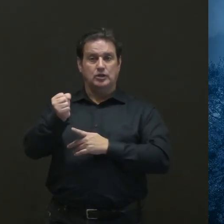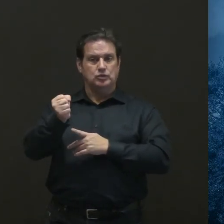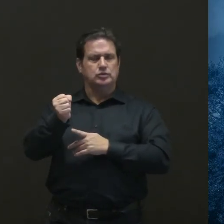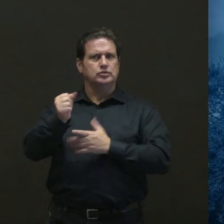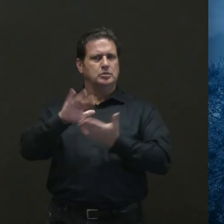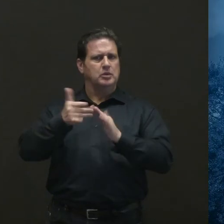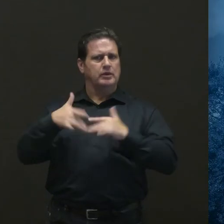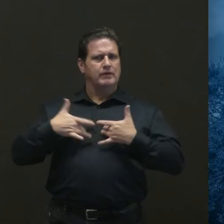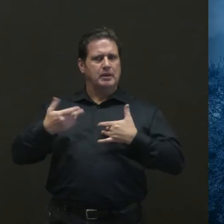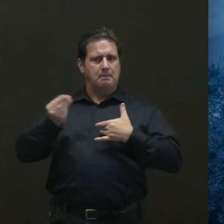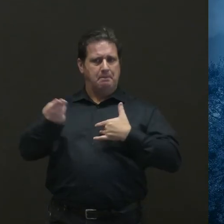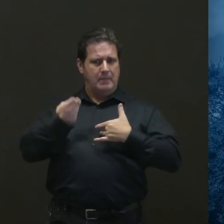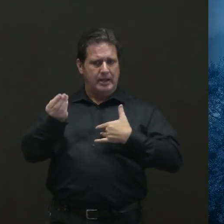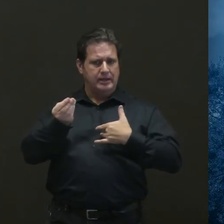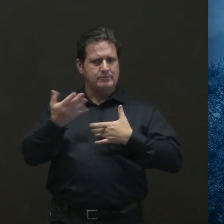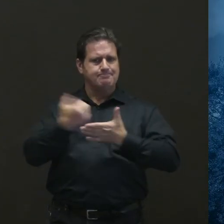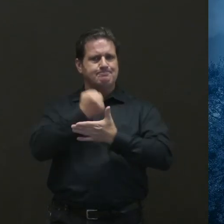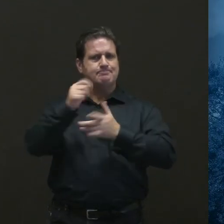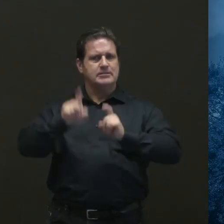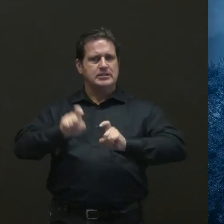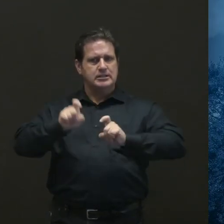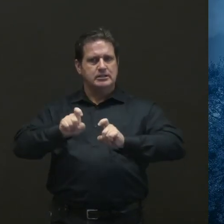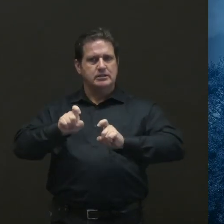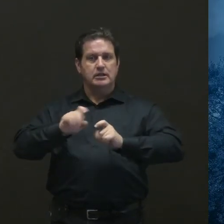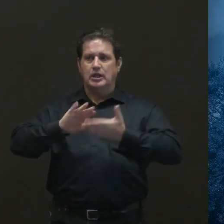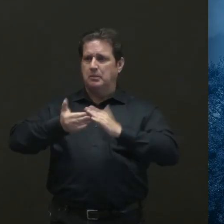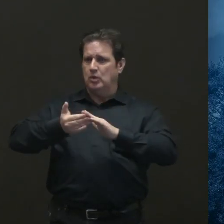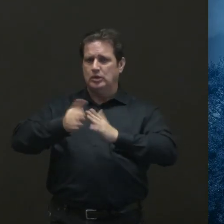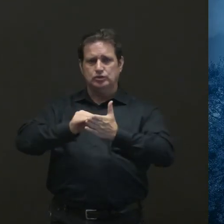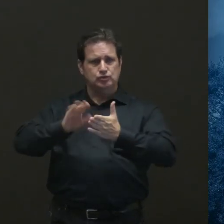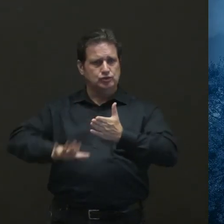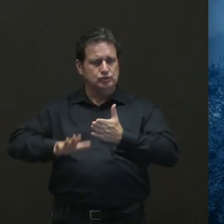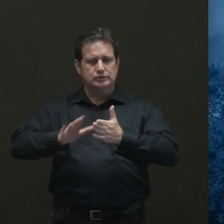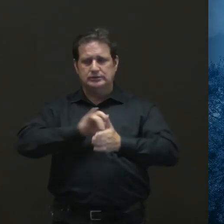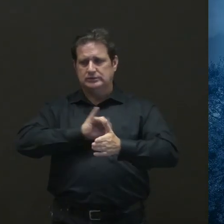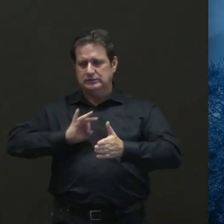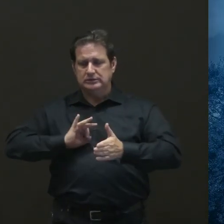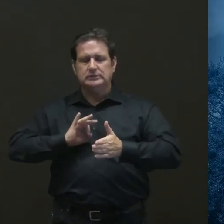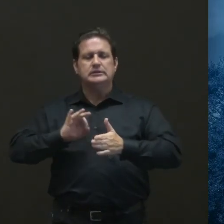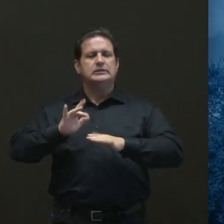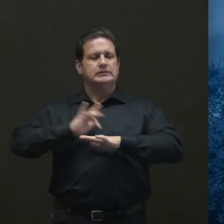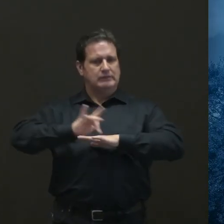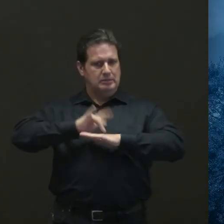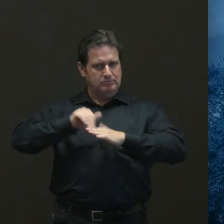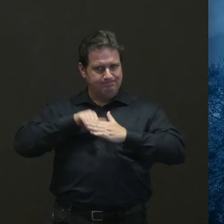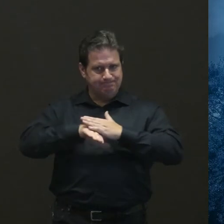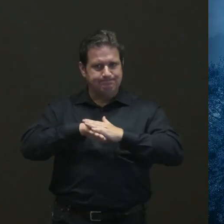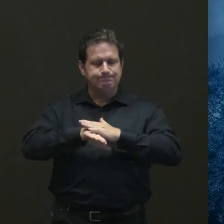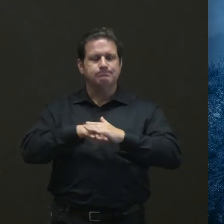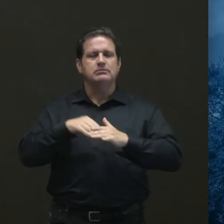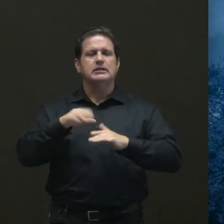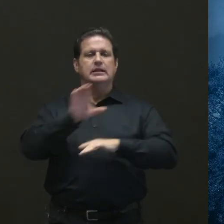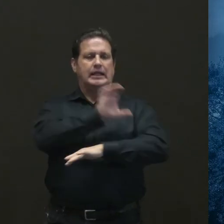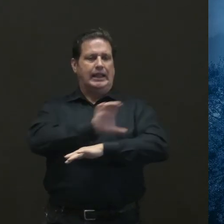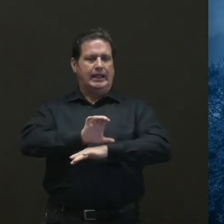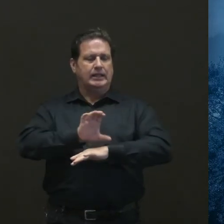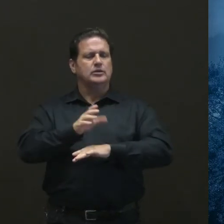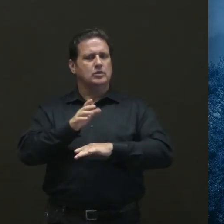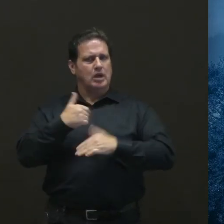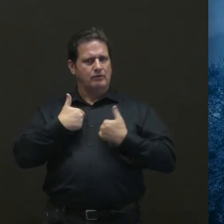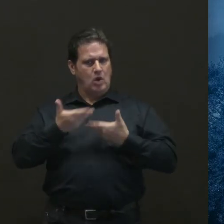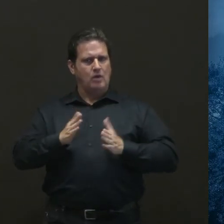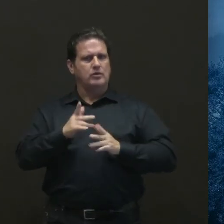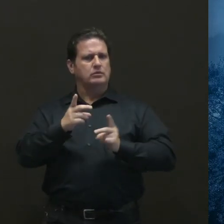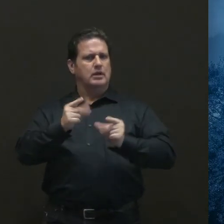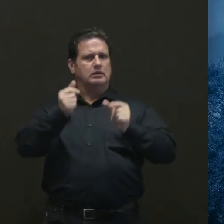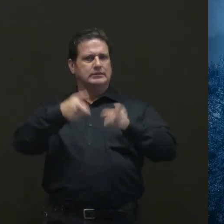event on Monday, because it's not just the students, it's that community that we want to make sure we have testing in, as well as some of the clinics on Main Street are doing